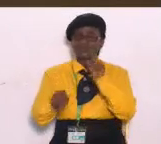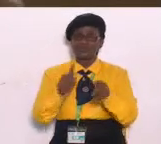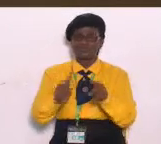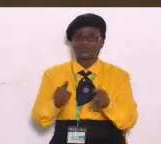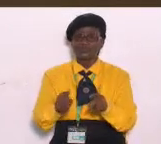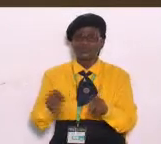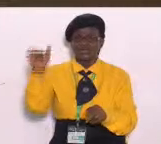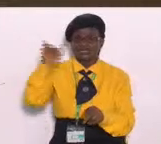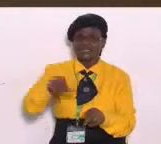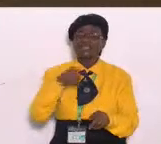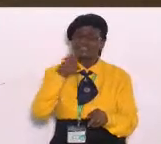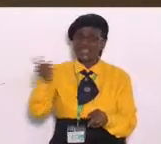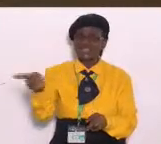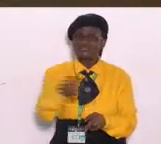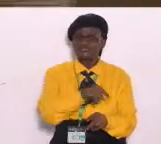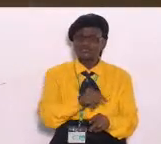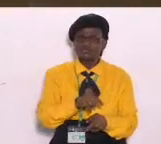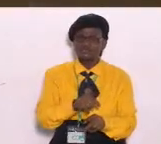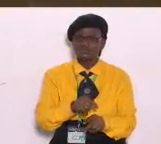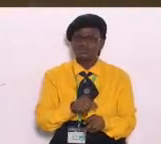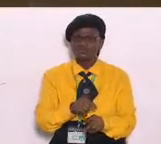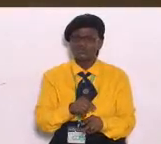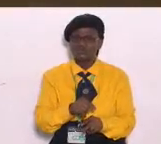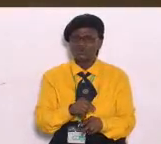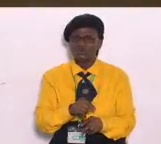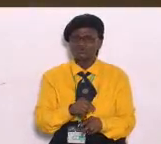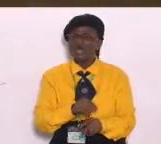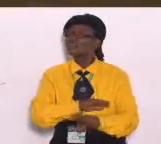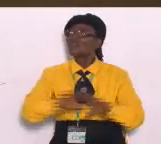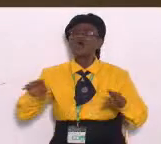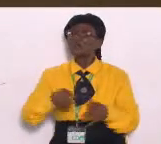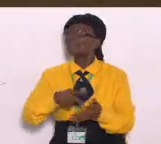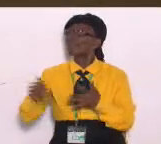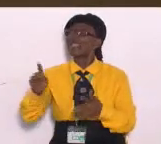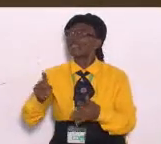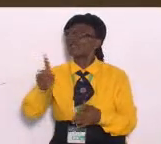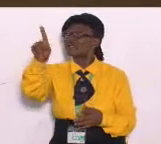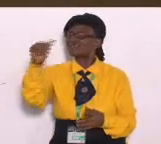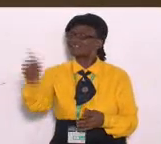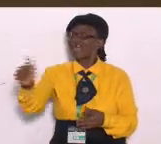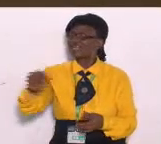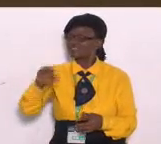They tell you, don't bother. That's Old Testament, man.